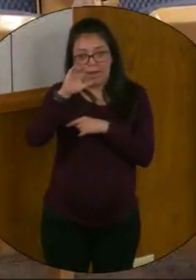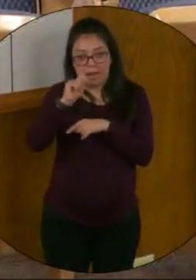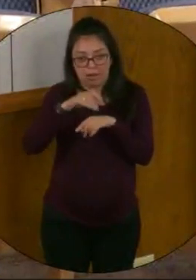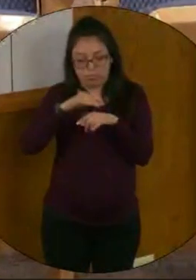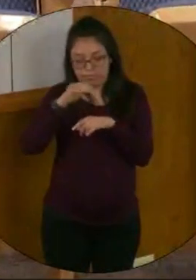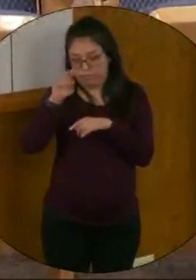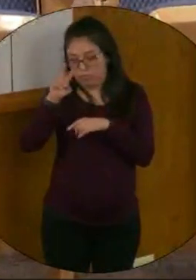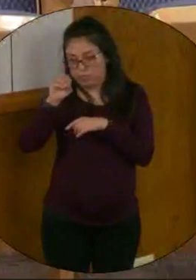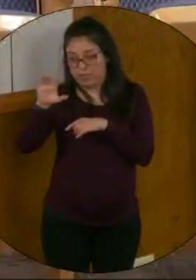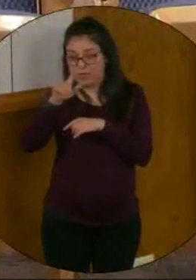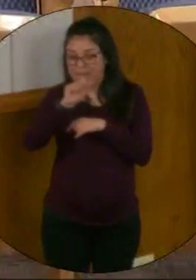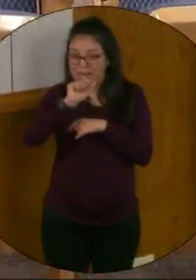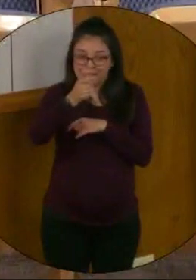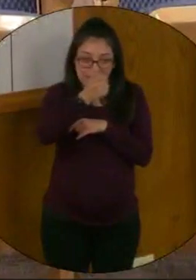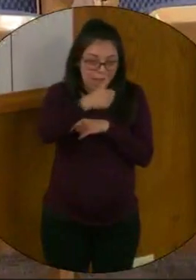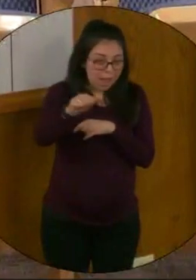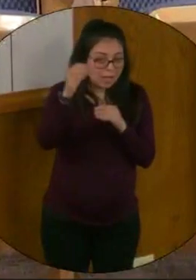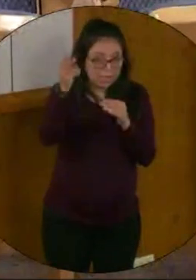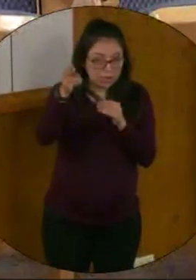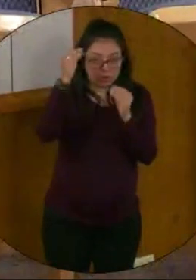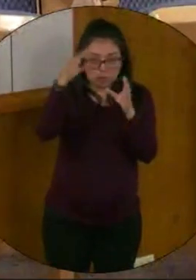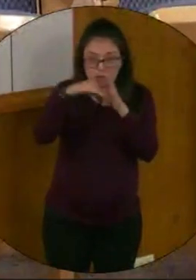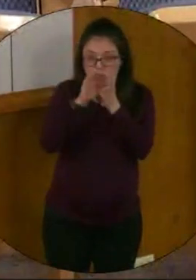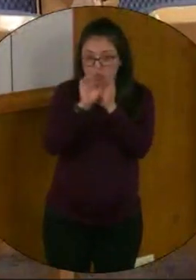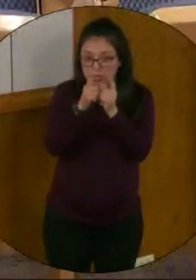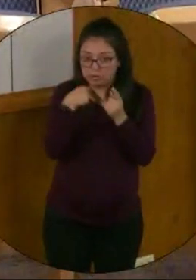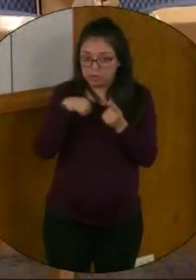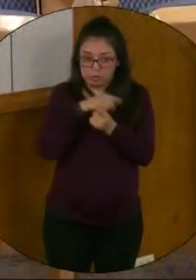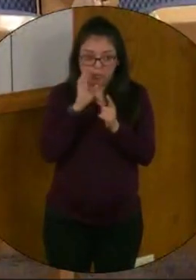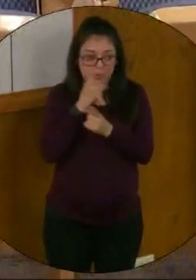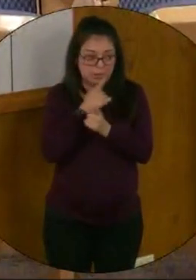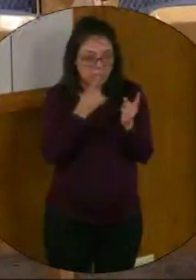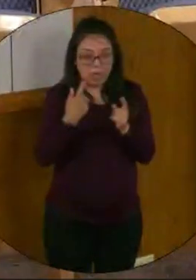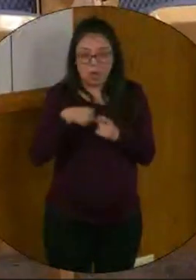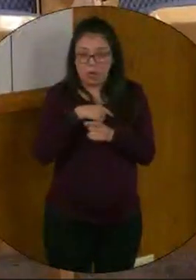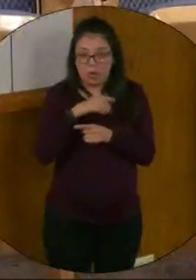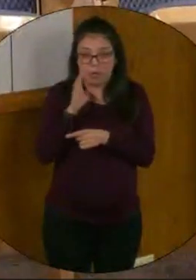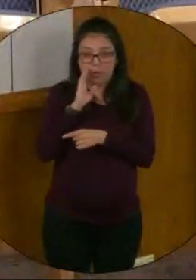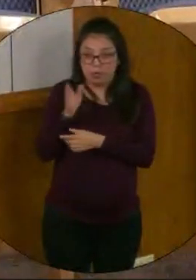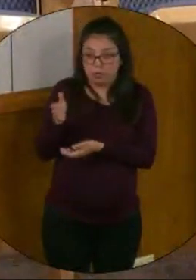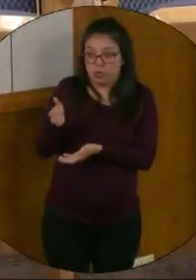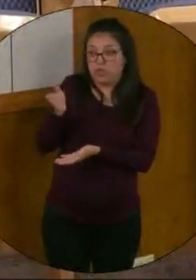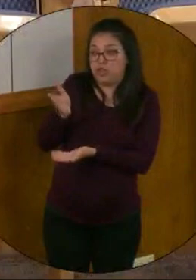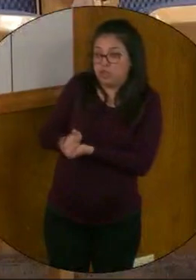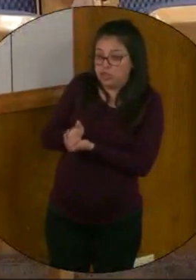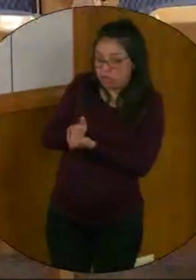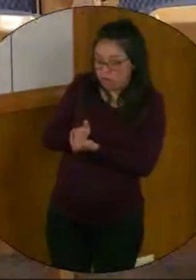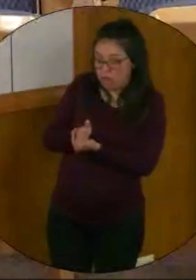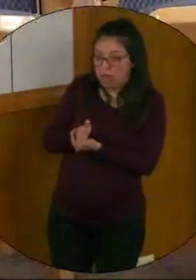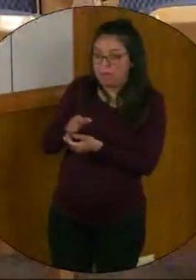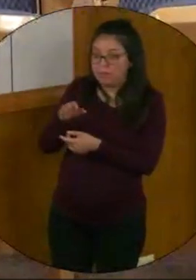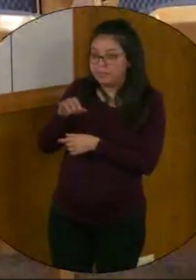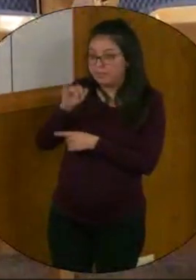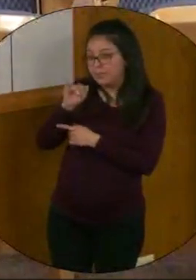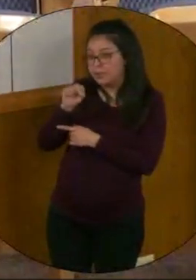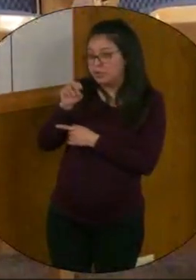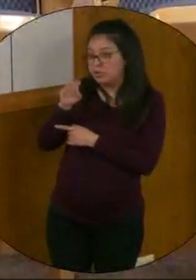history teacher in the district. We can tell you that. I promise we'll stop indoctrinating the kids long enough to explain how federal legislation